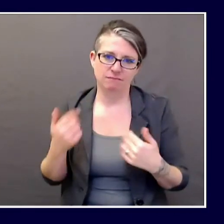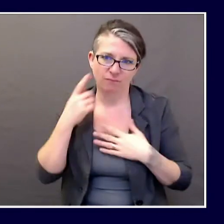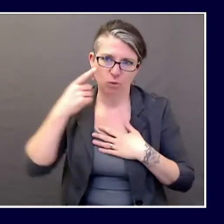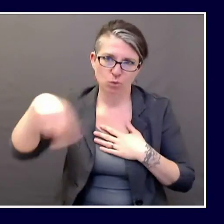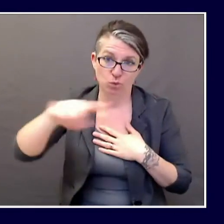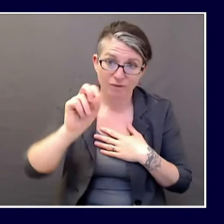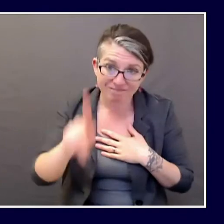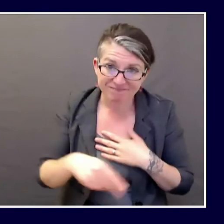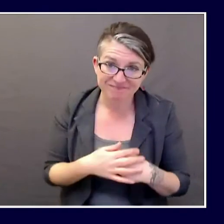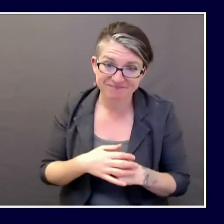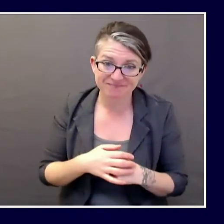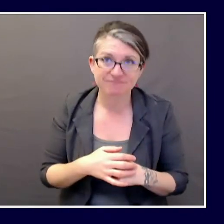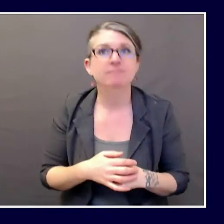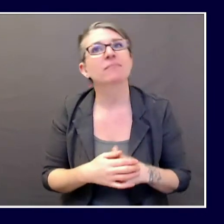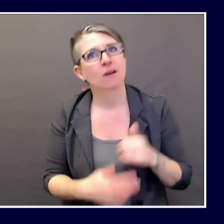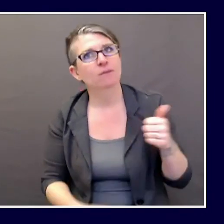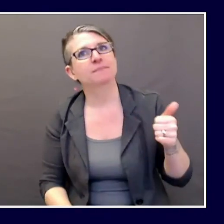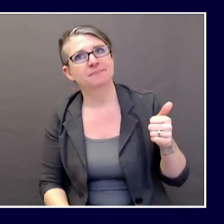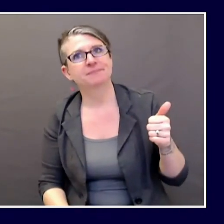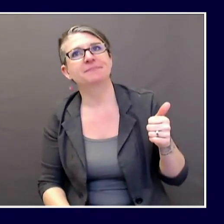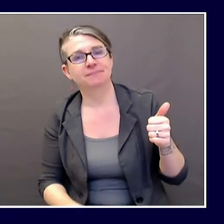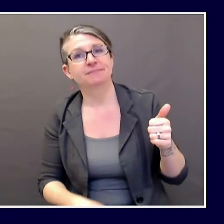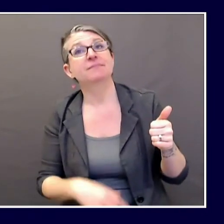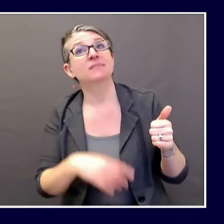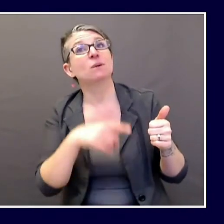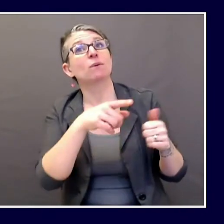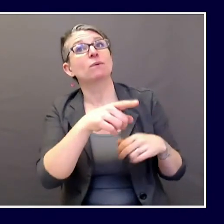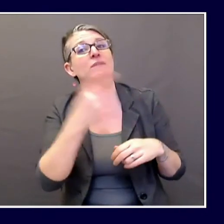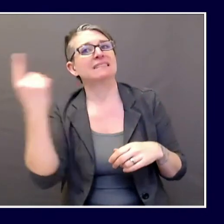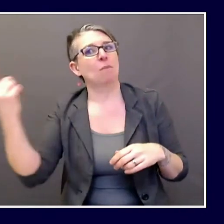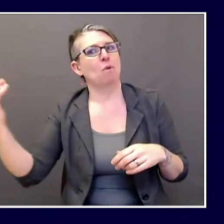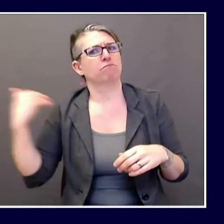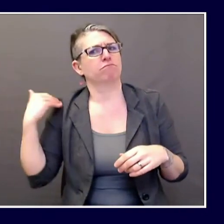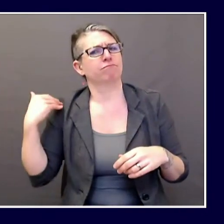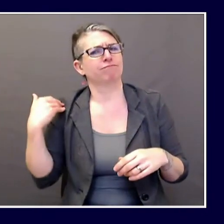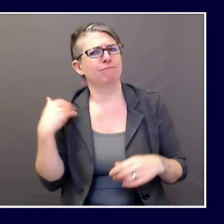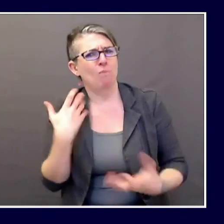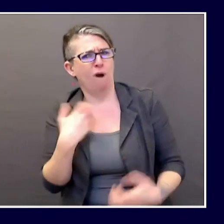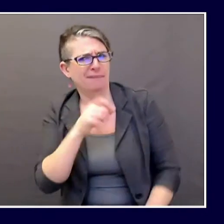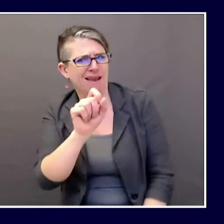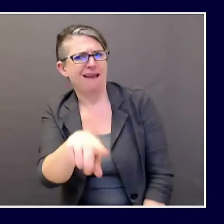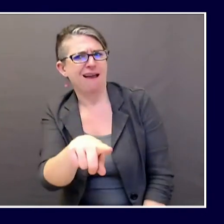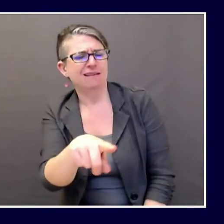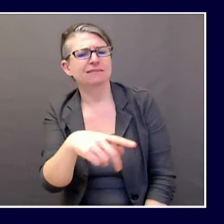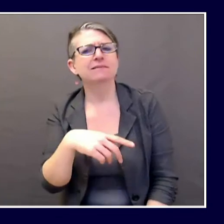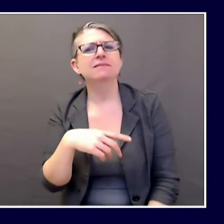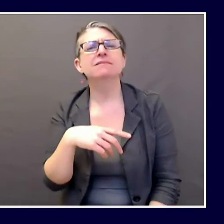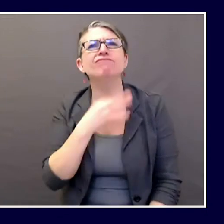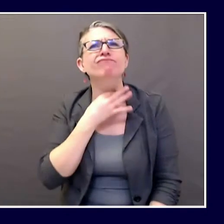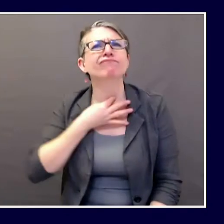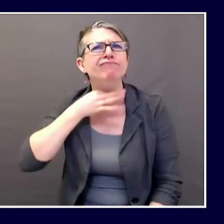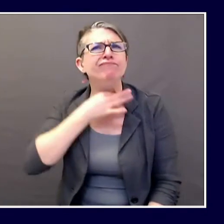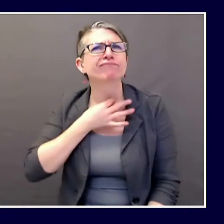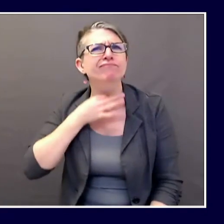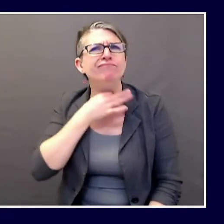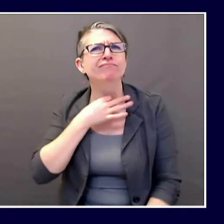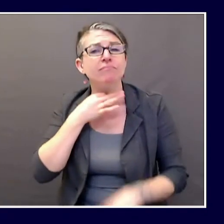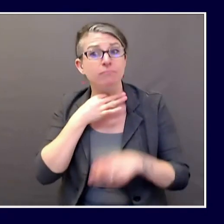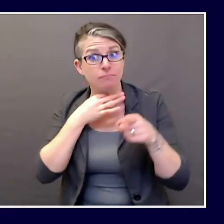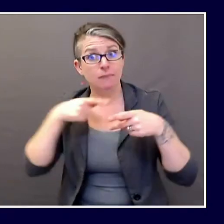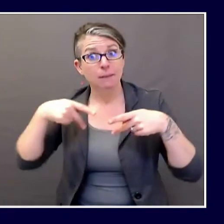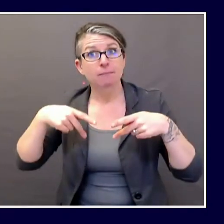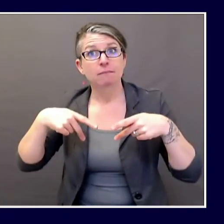you. She's asking, are businesses allowed to ask or possibly even require that patrons